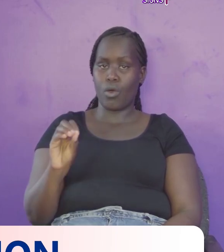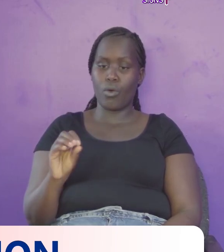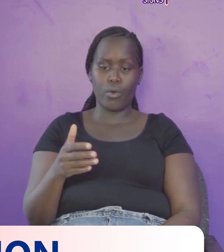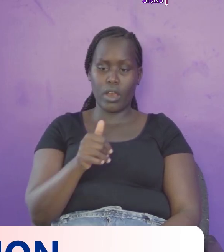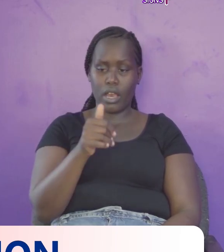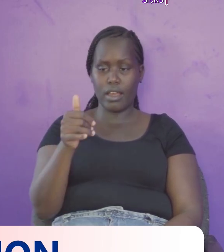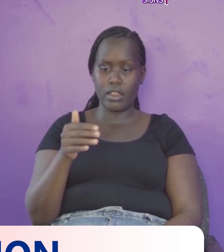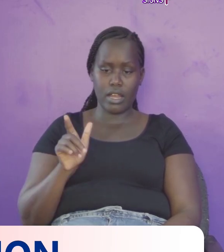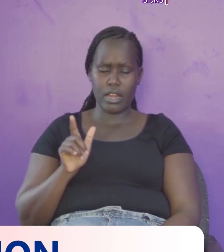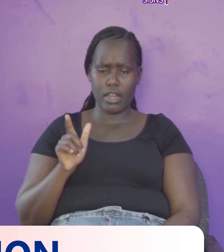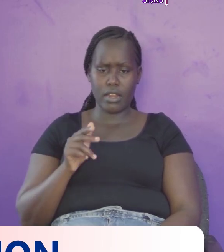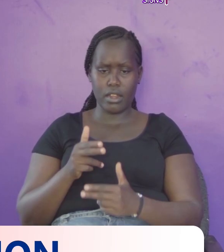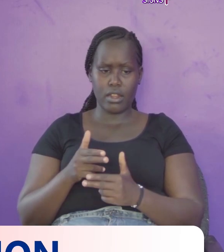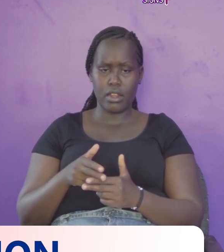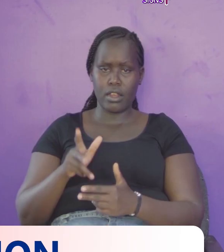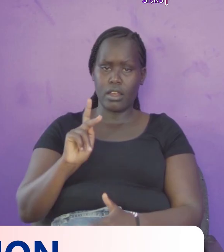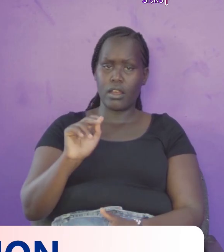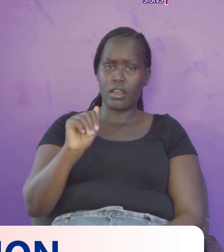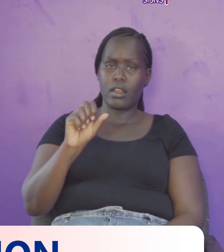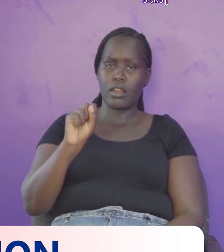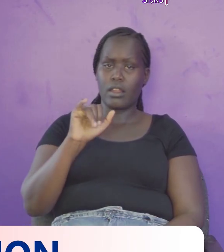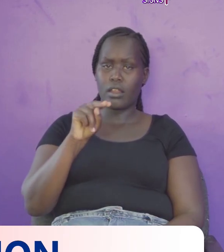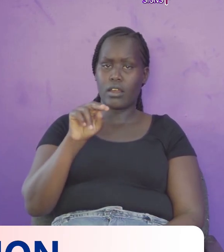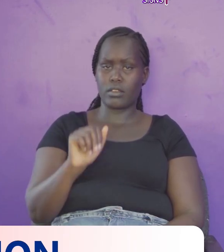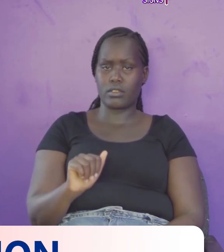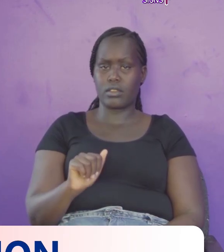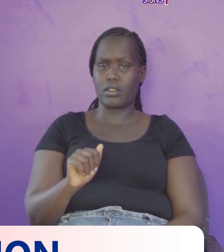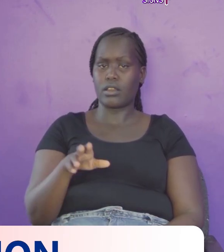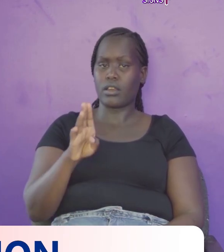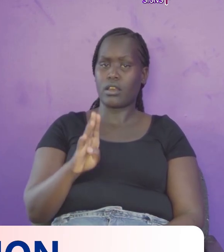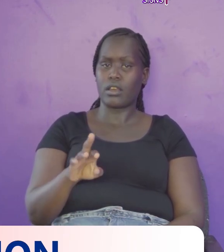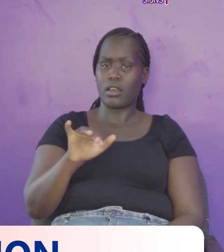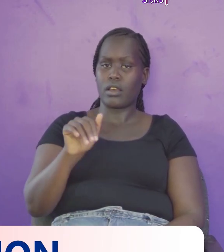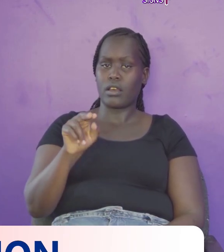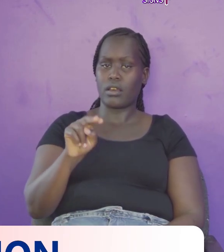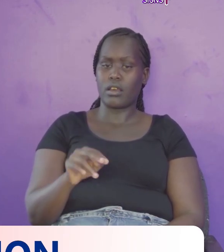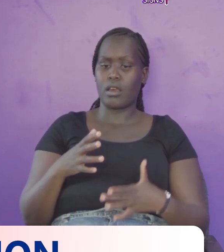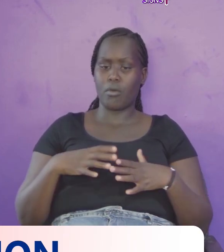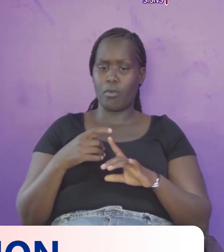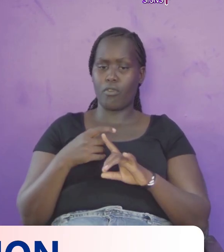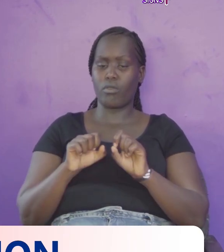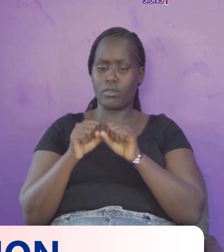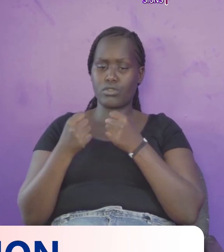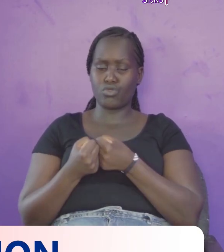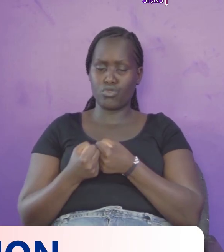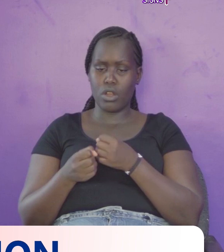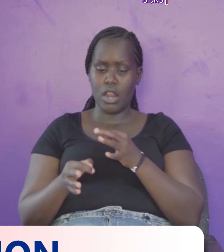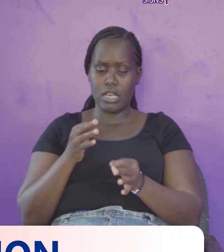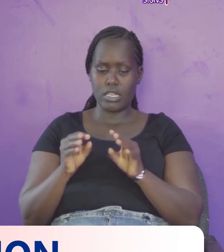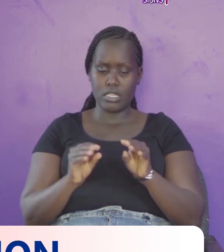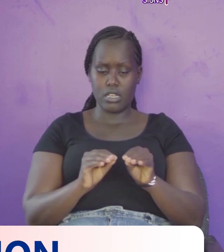the other lady, Kasina, Marianne Kasina, Brian Madenge. These are people from the social justice movement